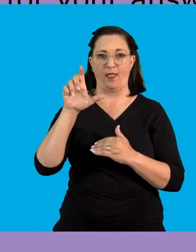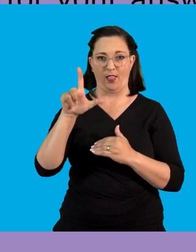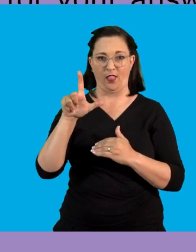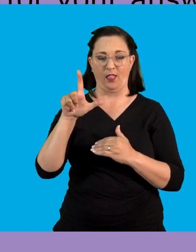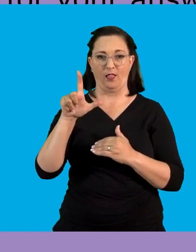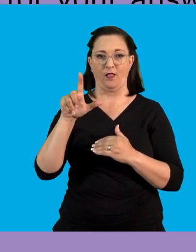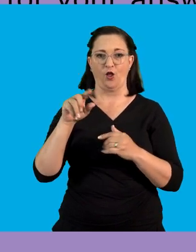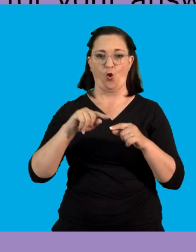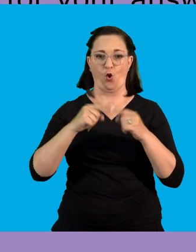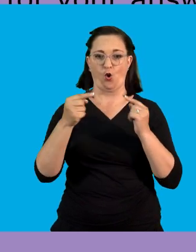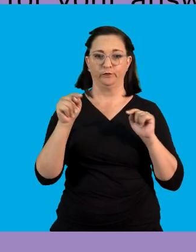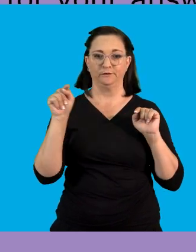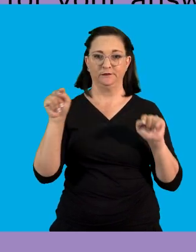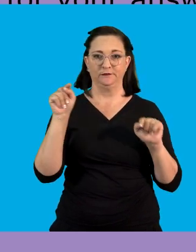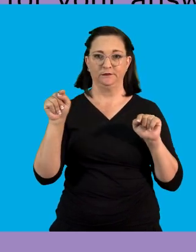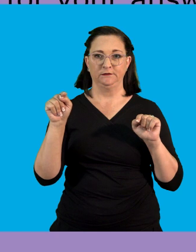Opposite sides